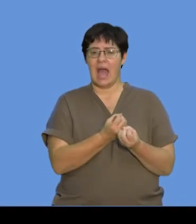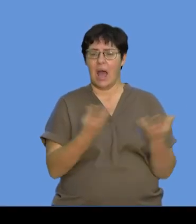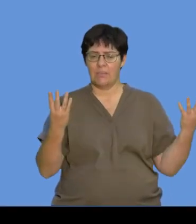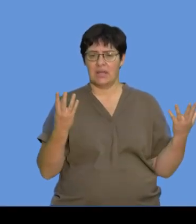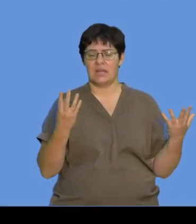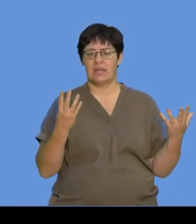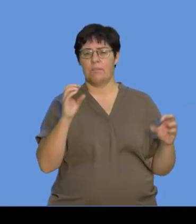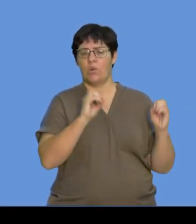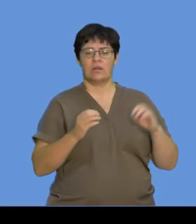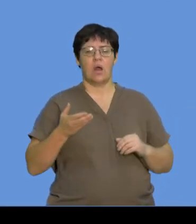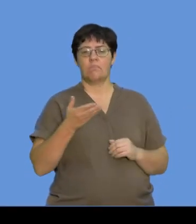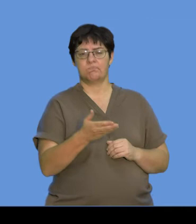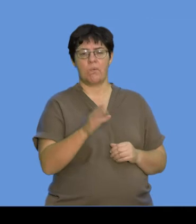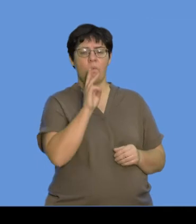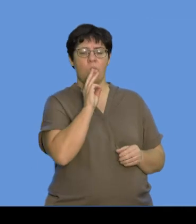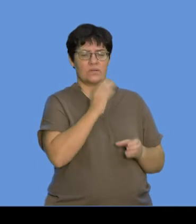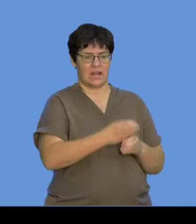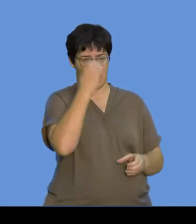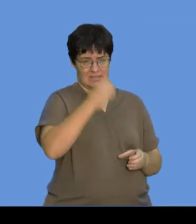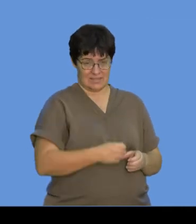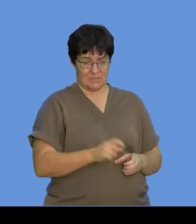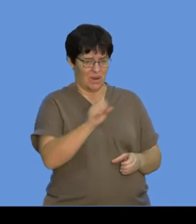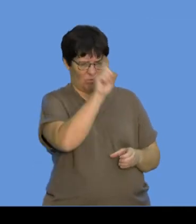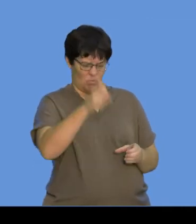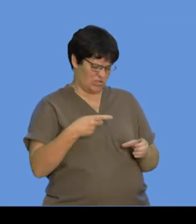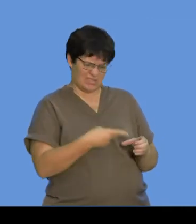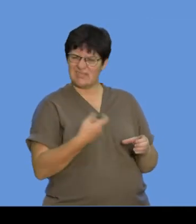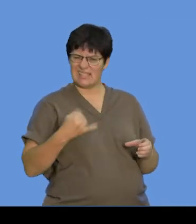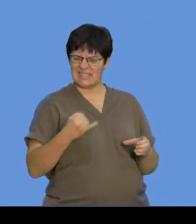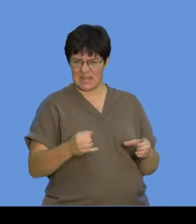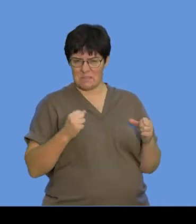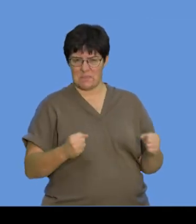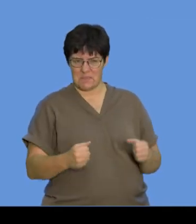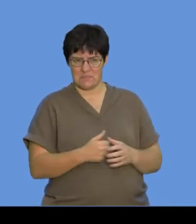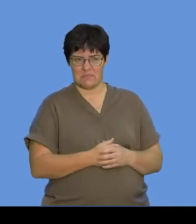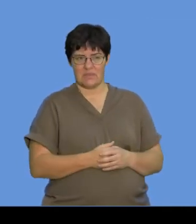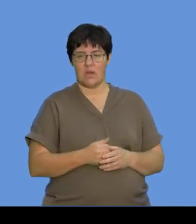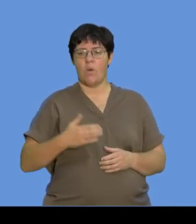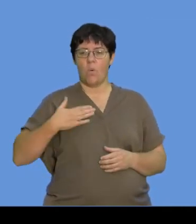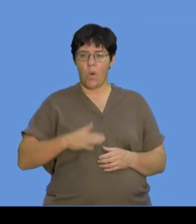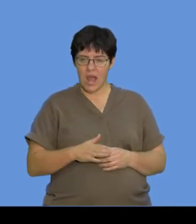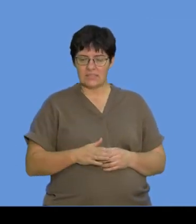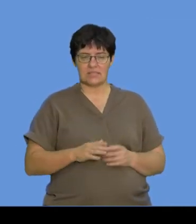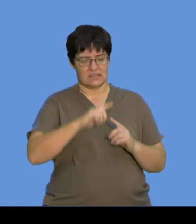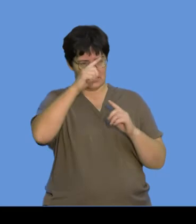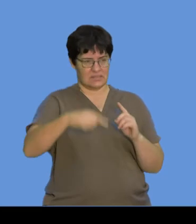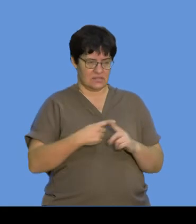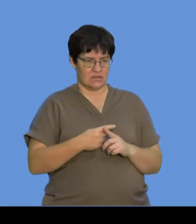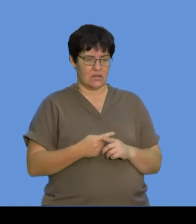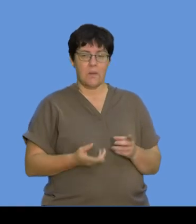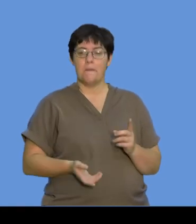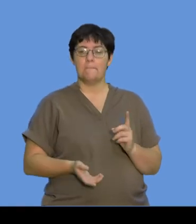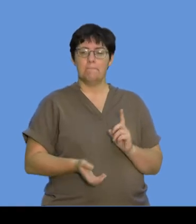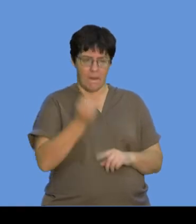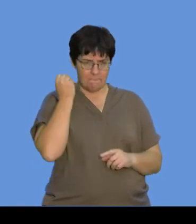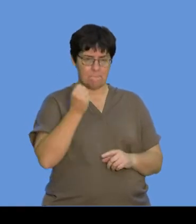well, okay? Now, how many molecules do you think are present in a glass of water? That's the big question that we started with, okay? We want to